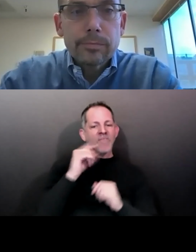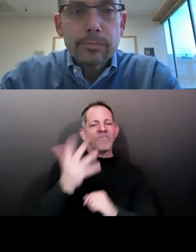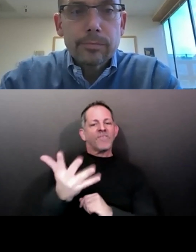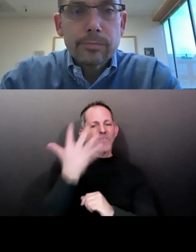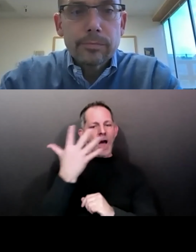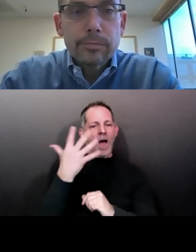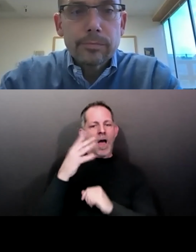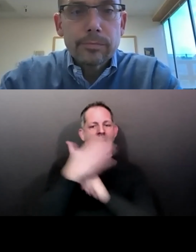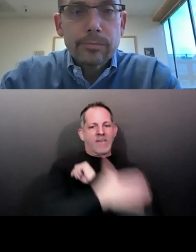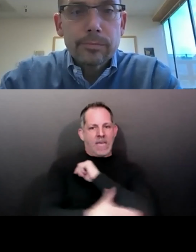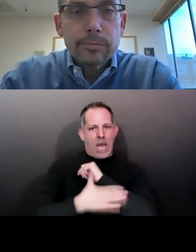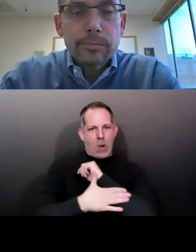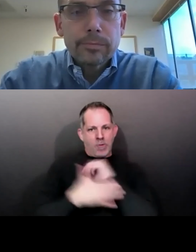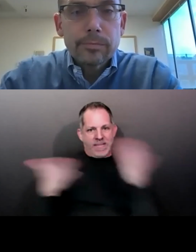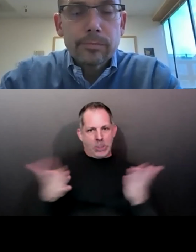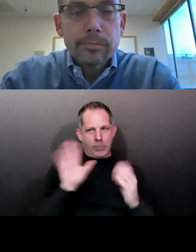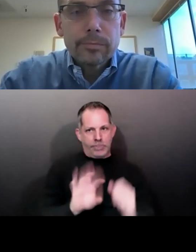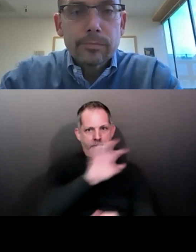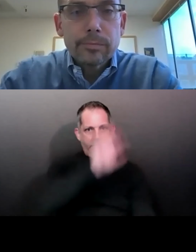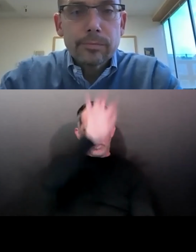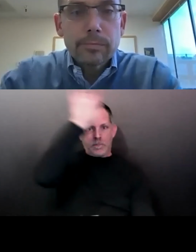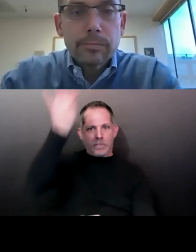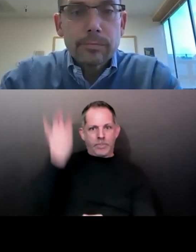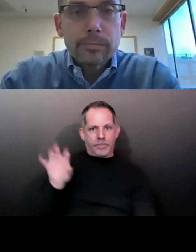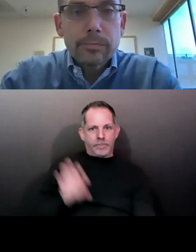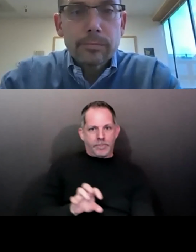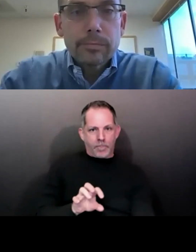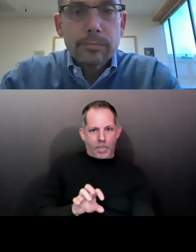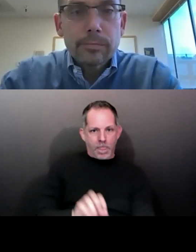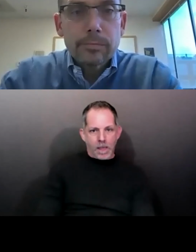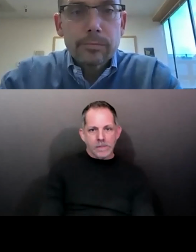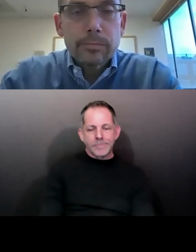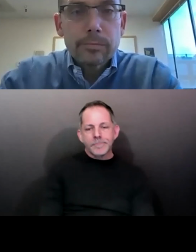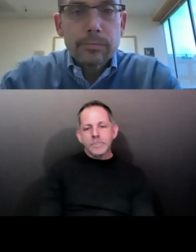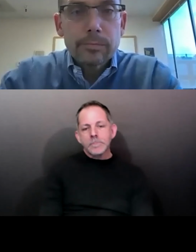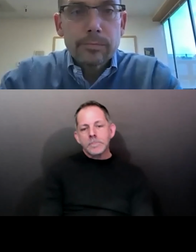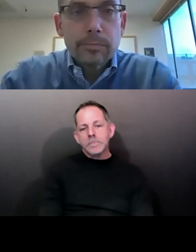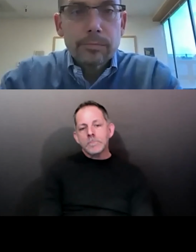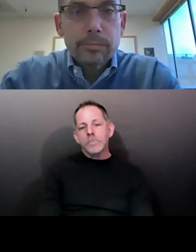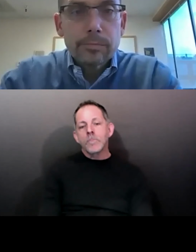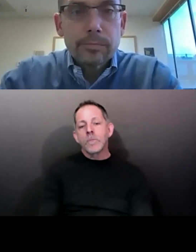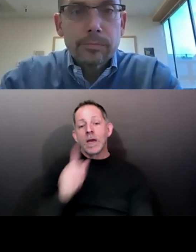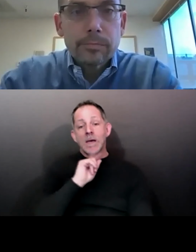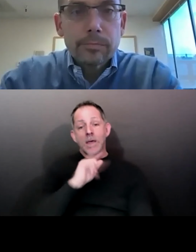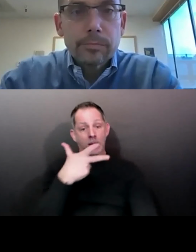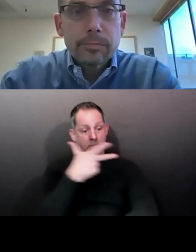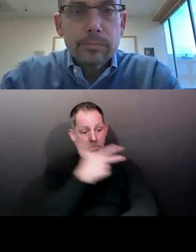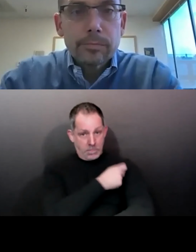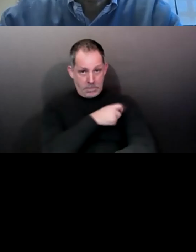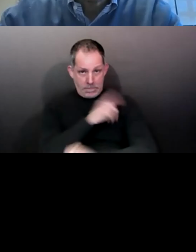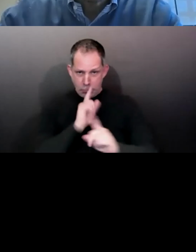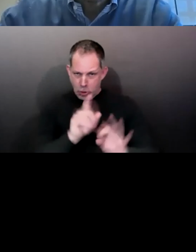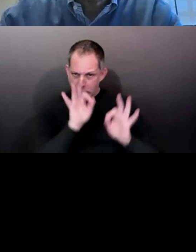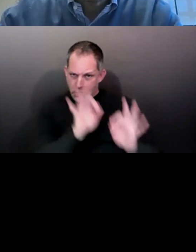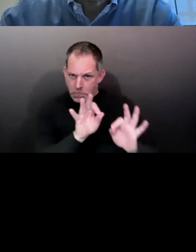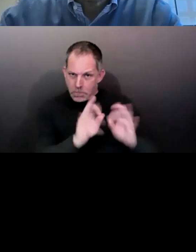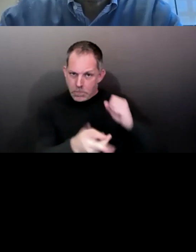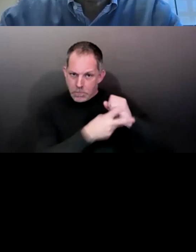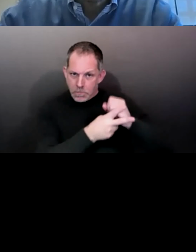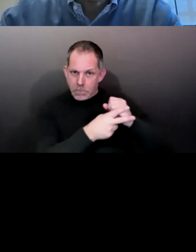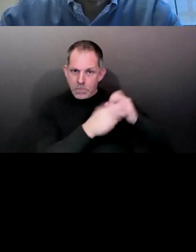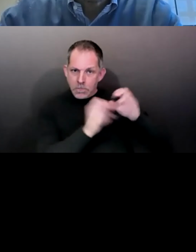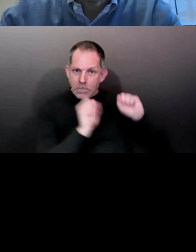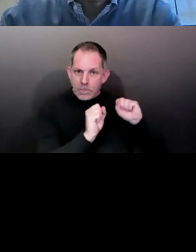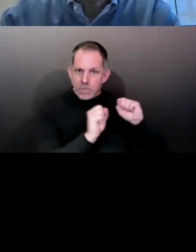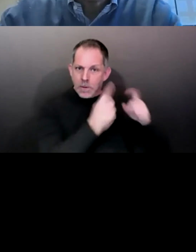What we do is make sure that vaccine is properly stored, managed, ordered, and inventoried, making sure that those